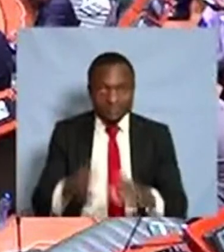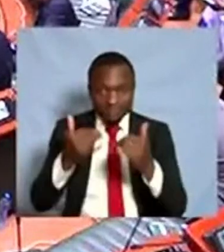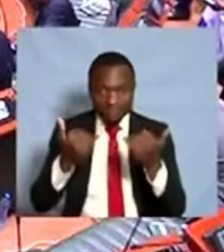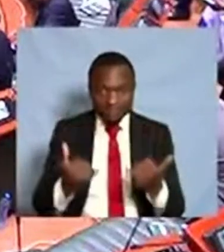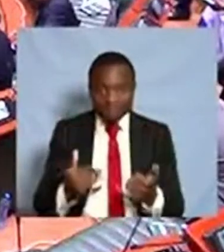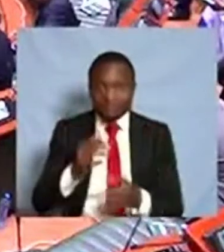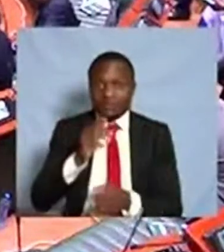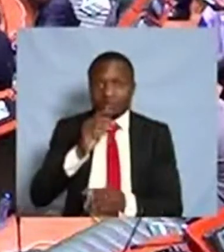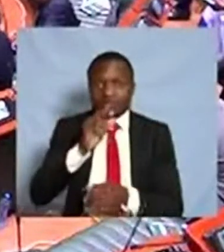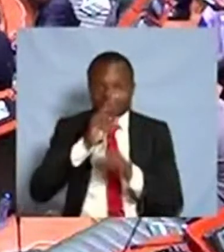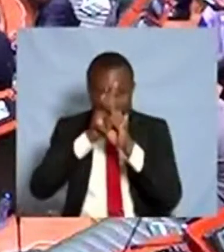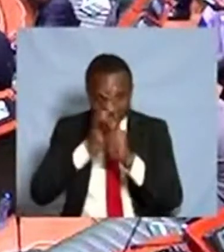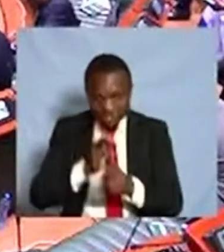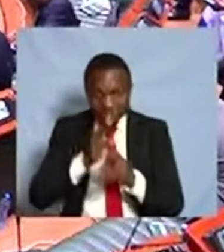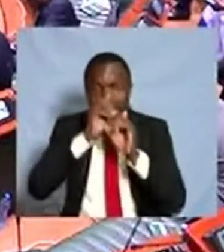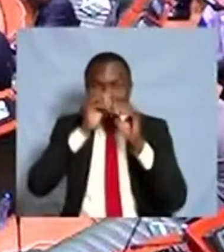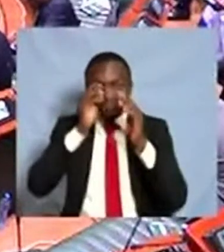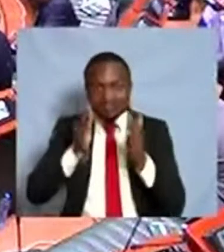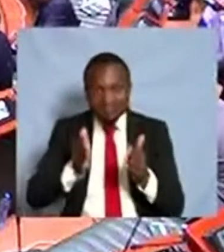Now, Mr. Speaker.